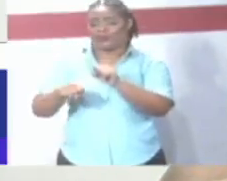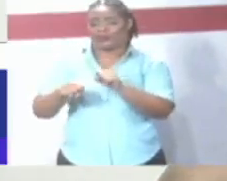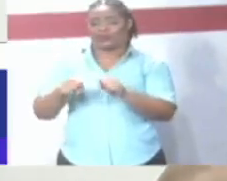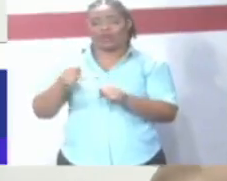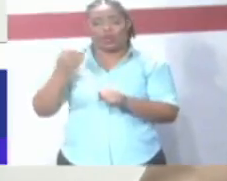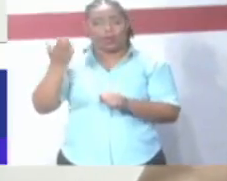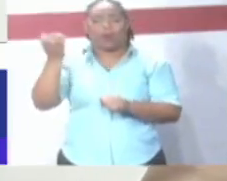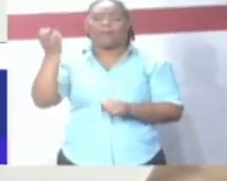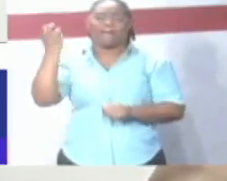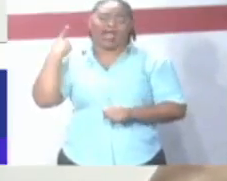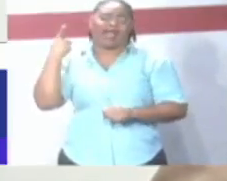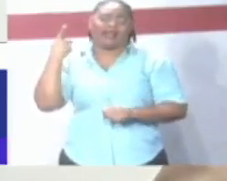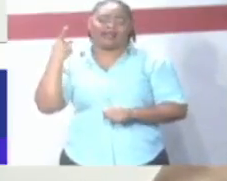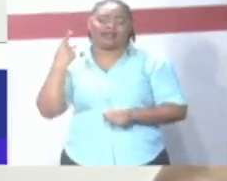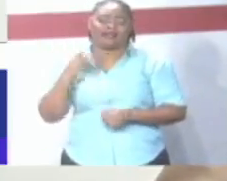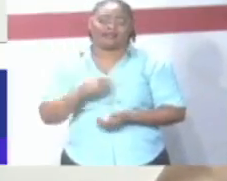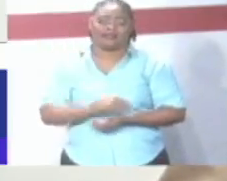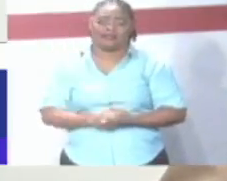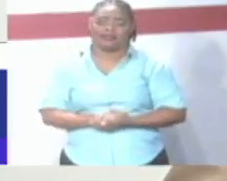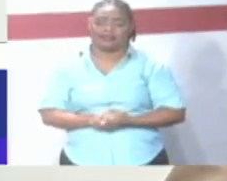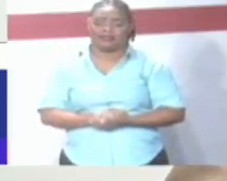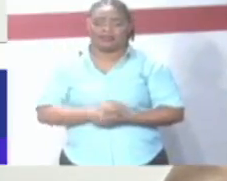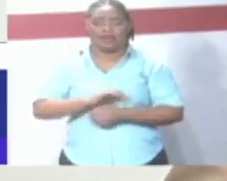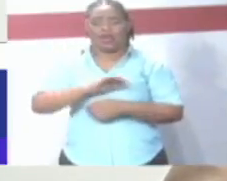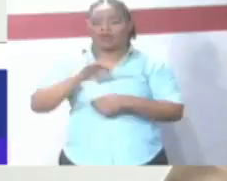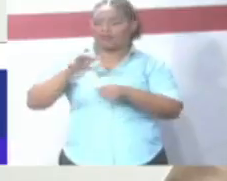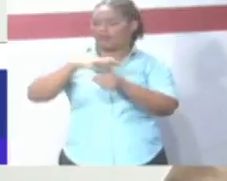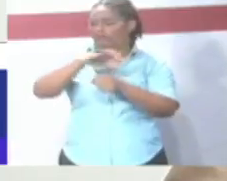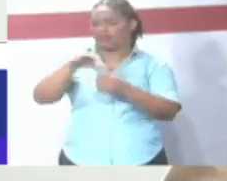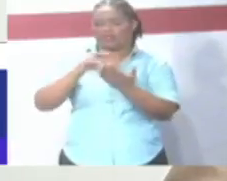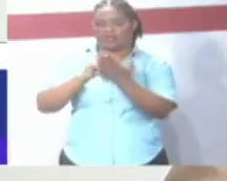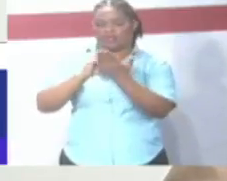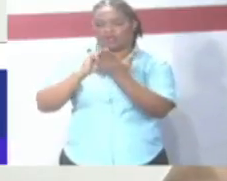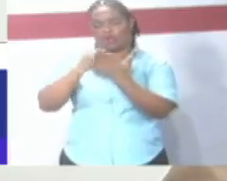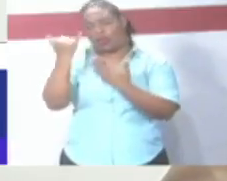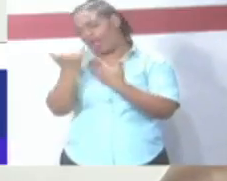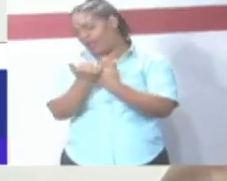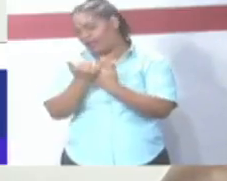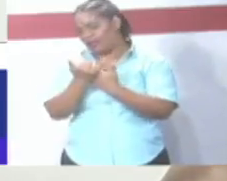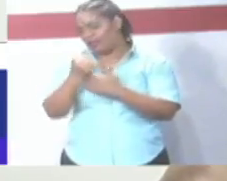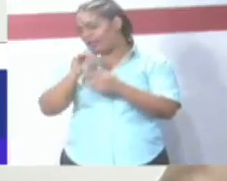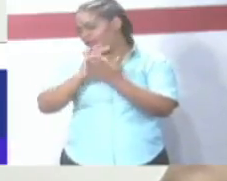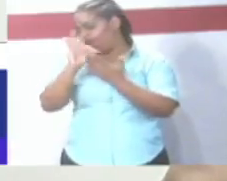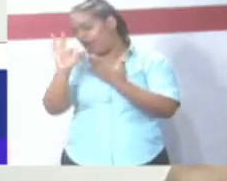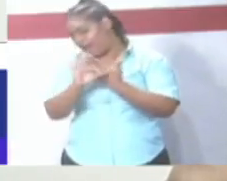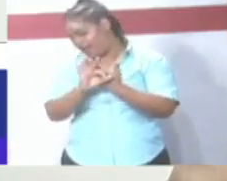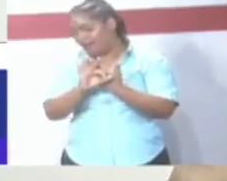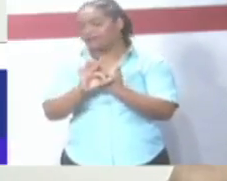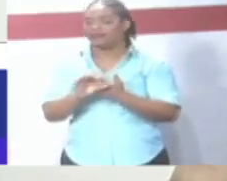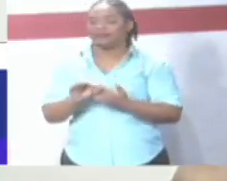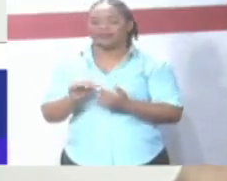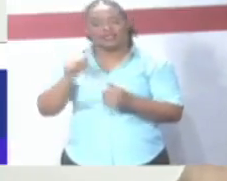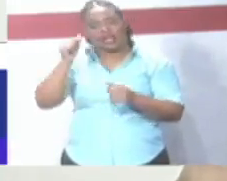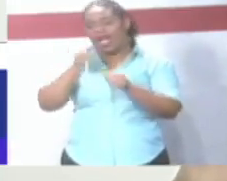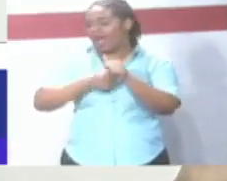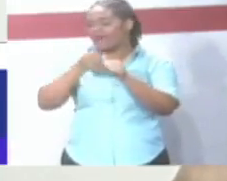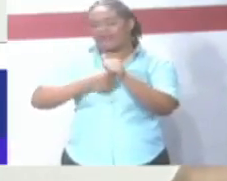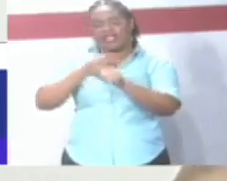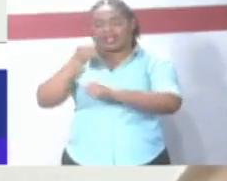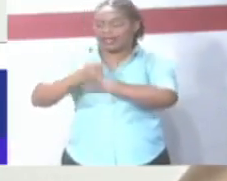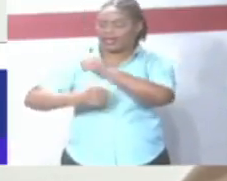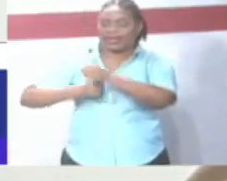In around January or February of any calendar year, so let's take this calendar year